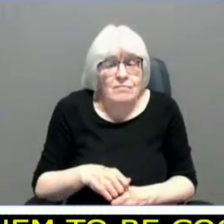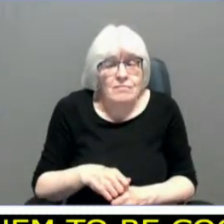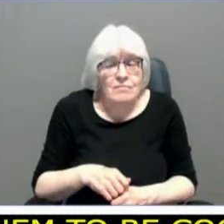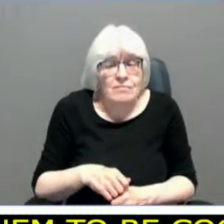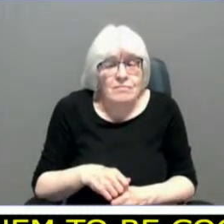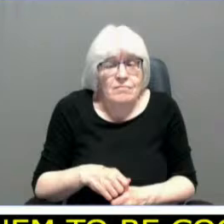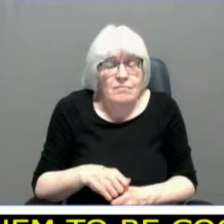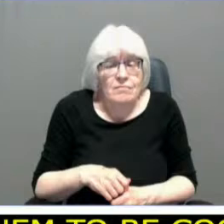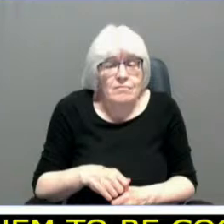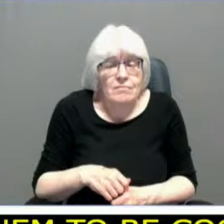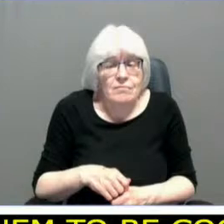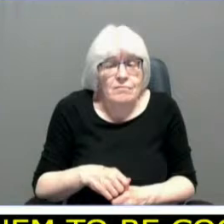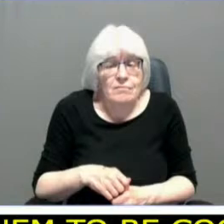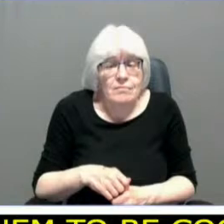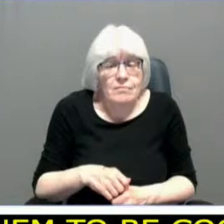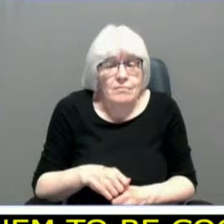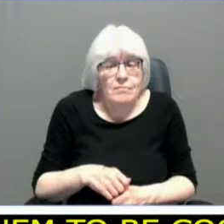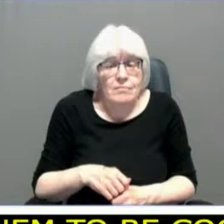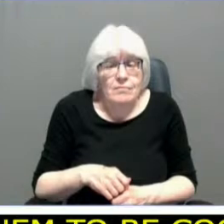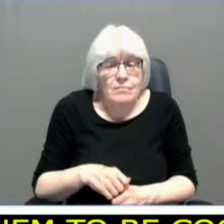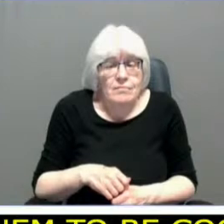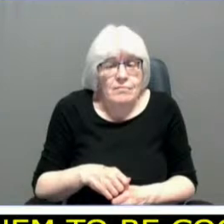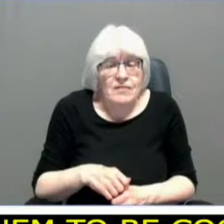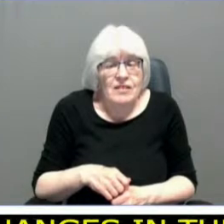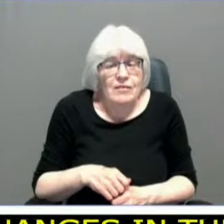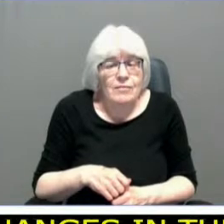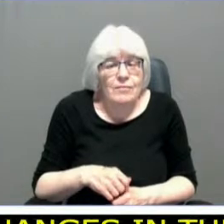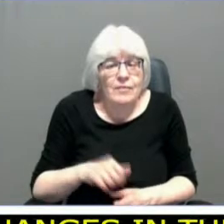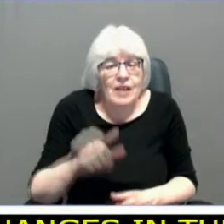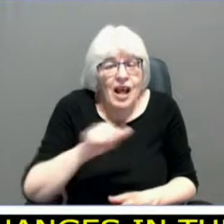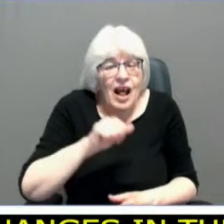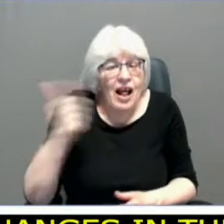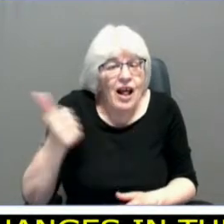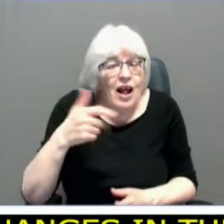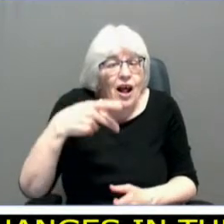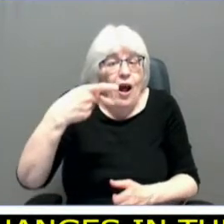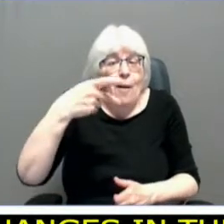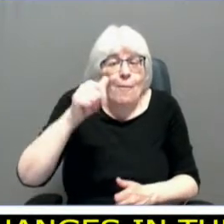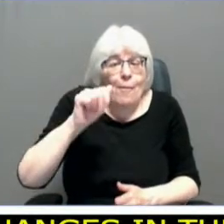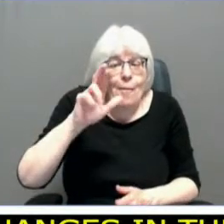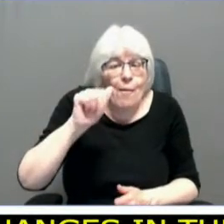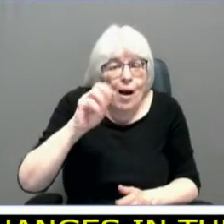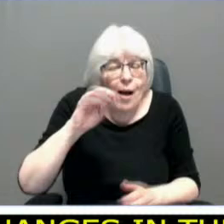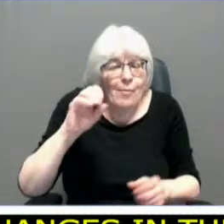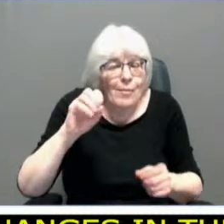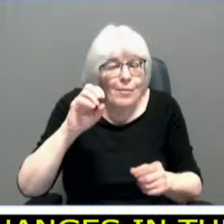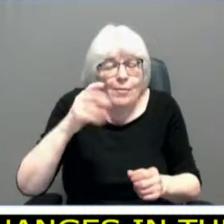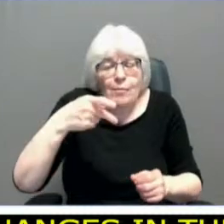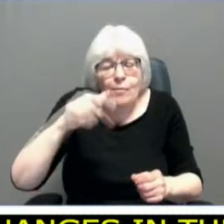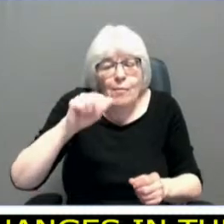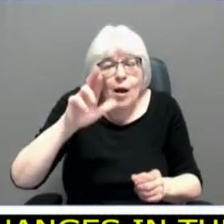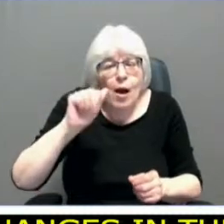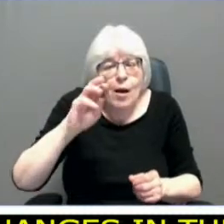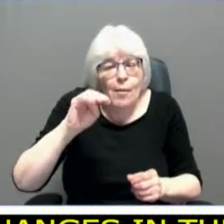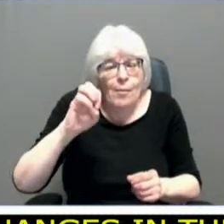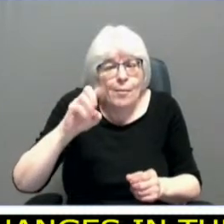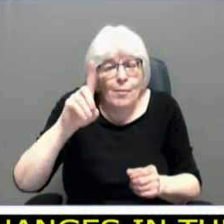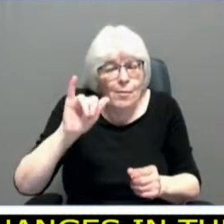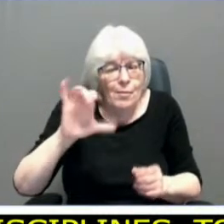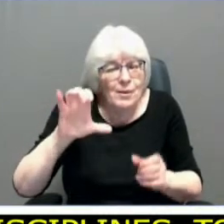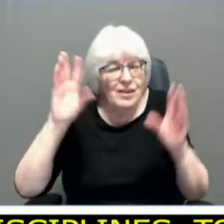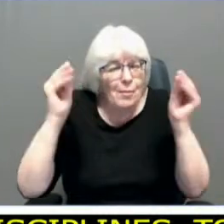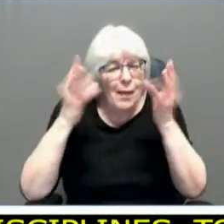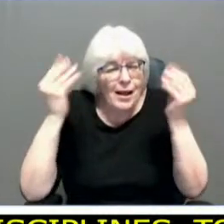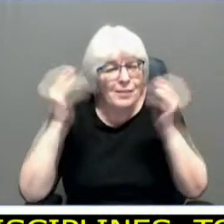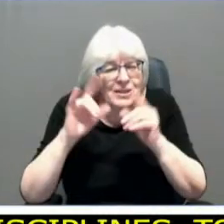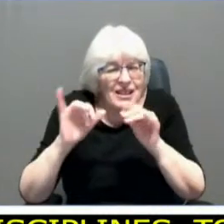our paramedics, we need more resources doing similar functions to offload some of the cases in the doctors. So I